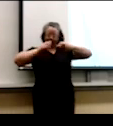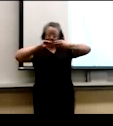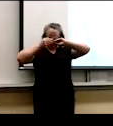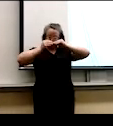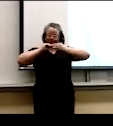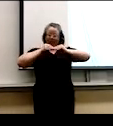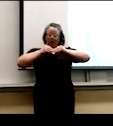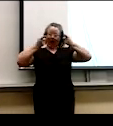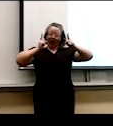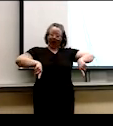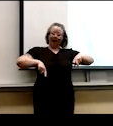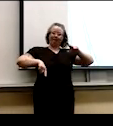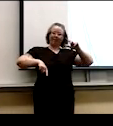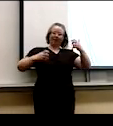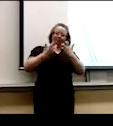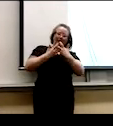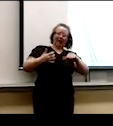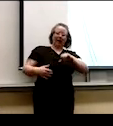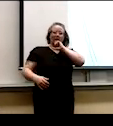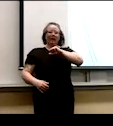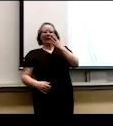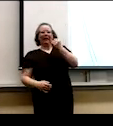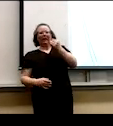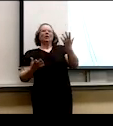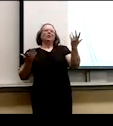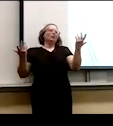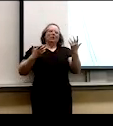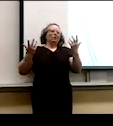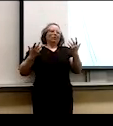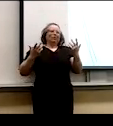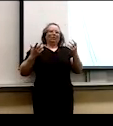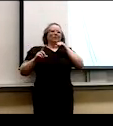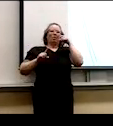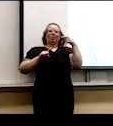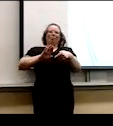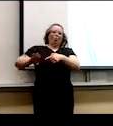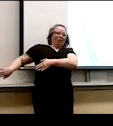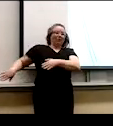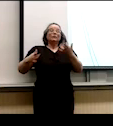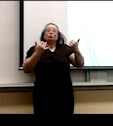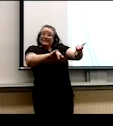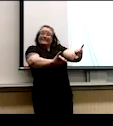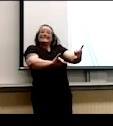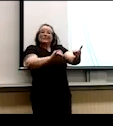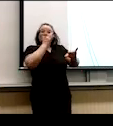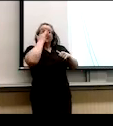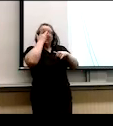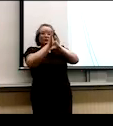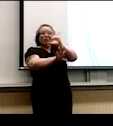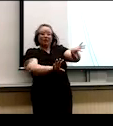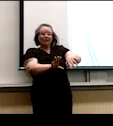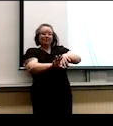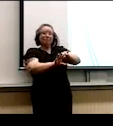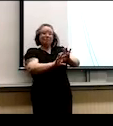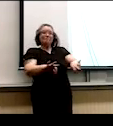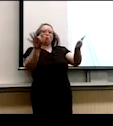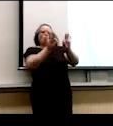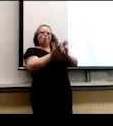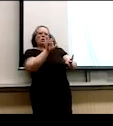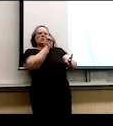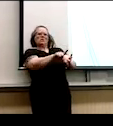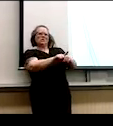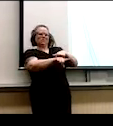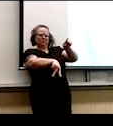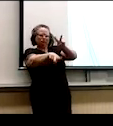Doing objective tests is helpful because it gives my little academic mind an objective measure as